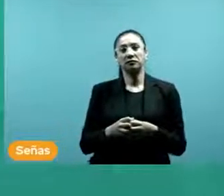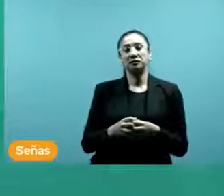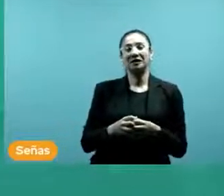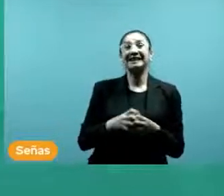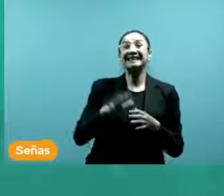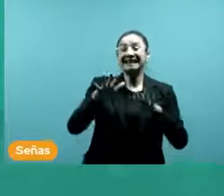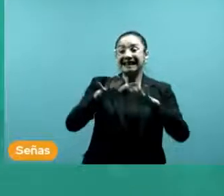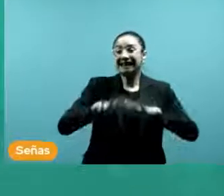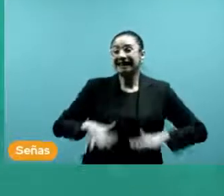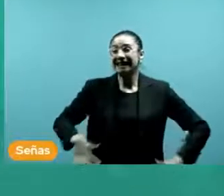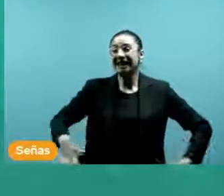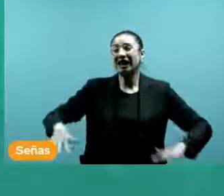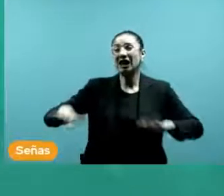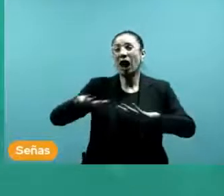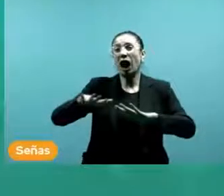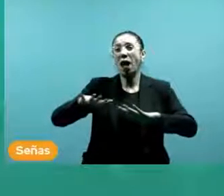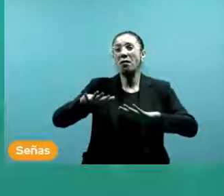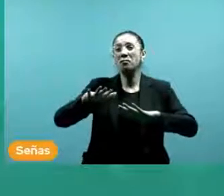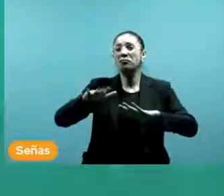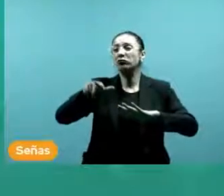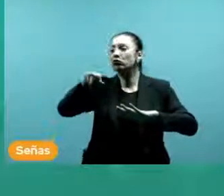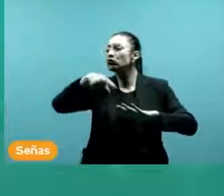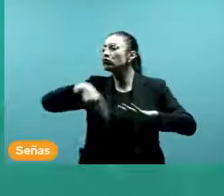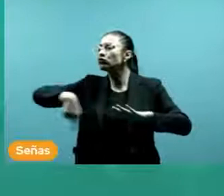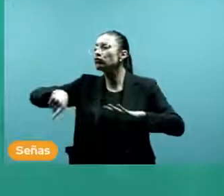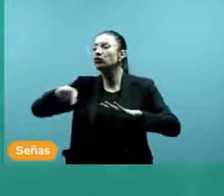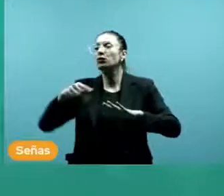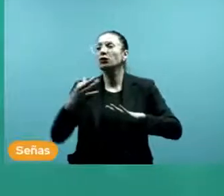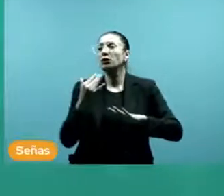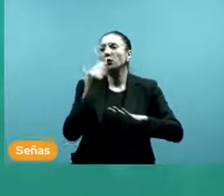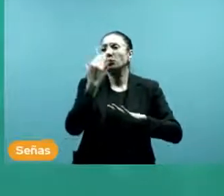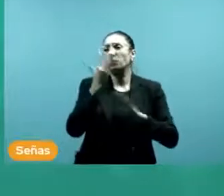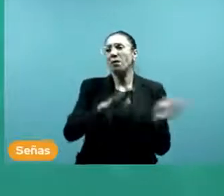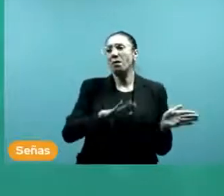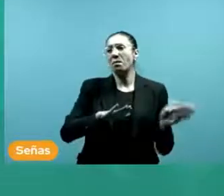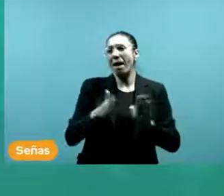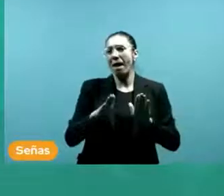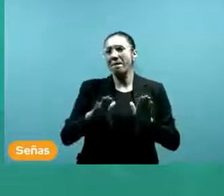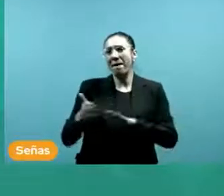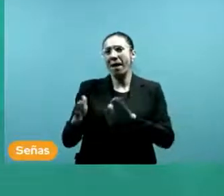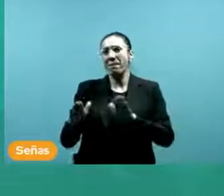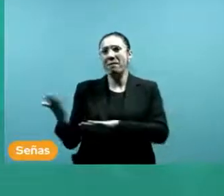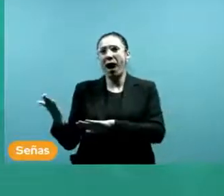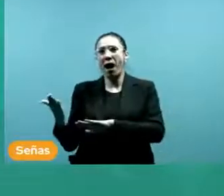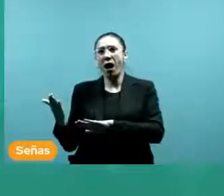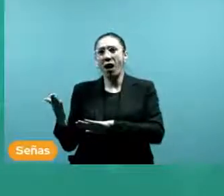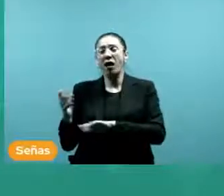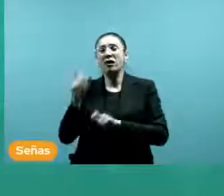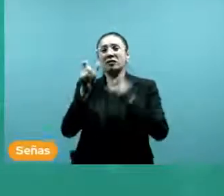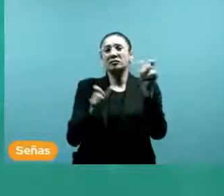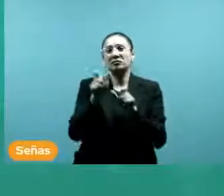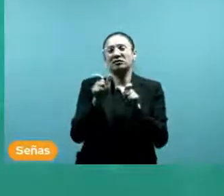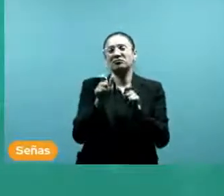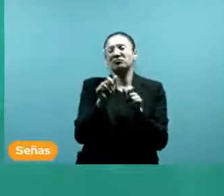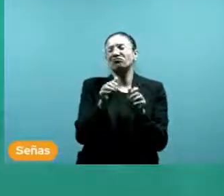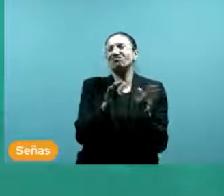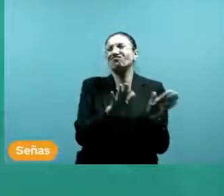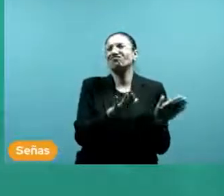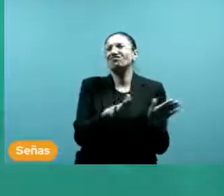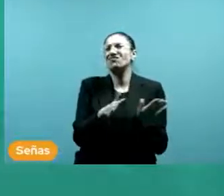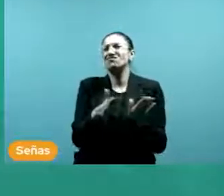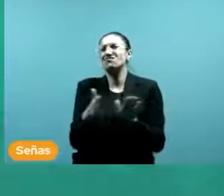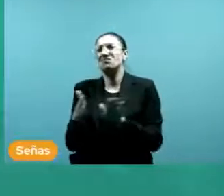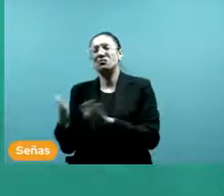were murdered de exterminación donde inmediatamente después de llegar a la gente se la asesinaba. So here you can see once